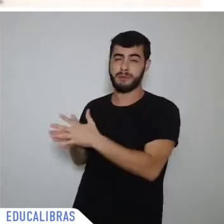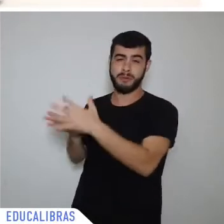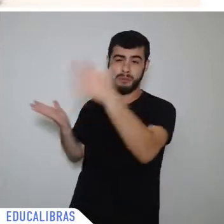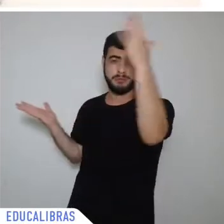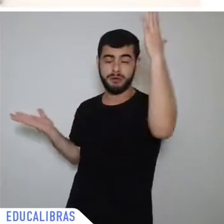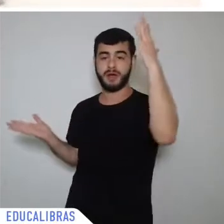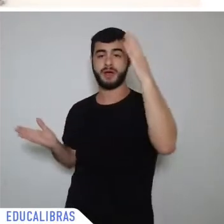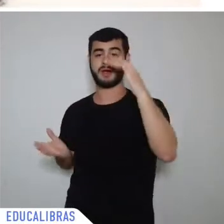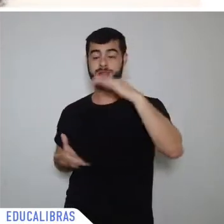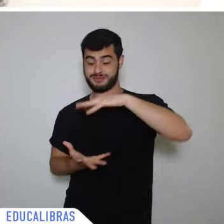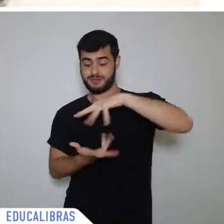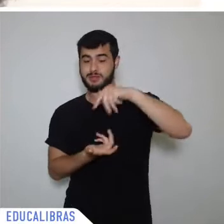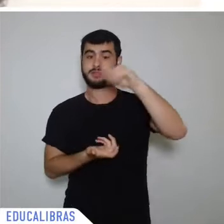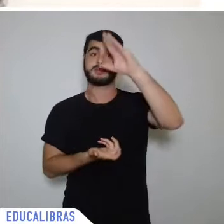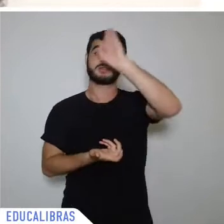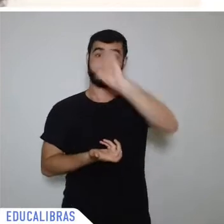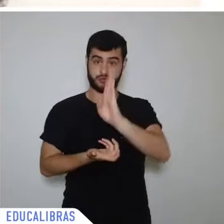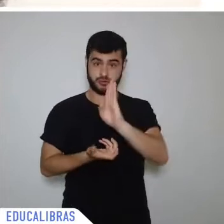doing with this